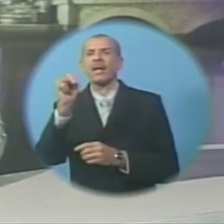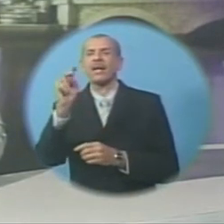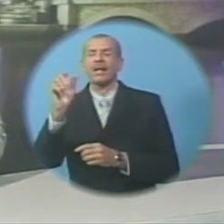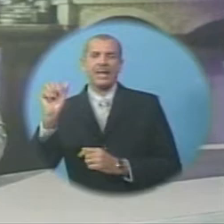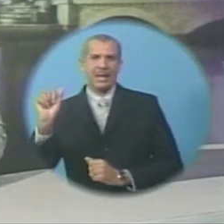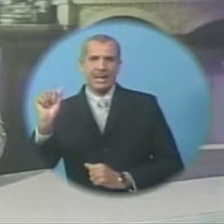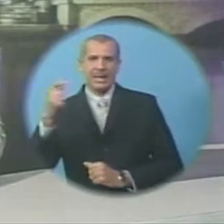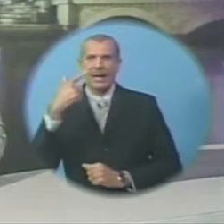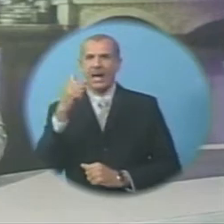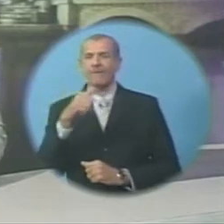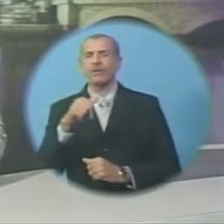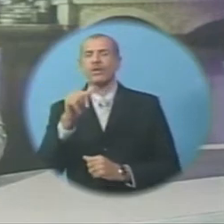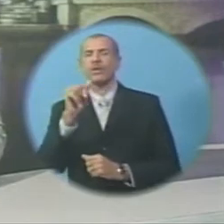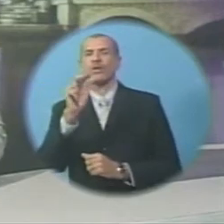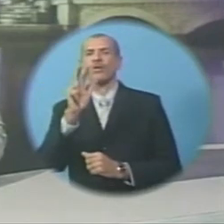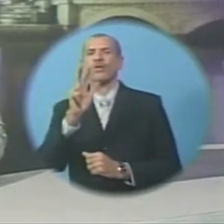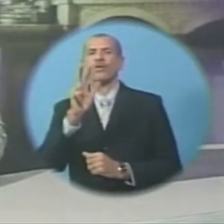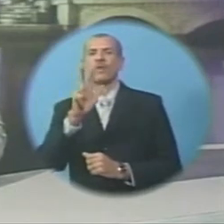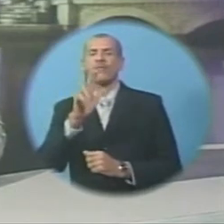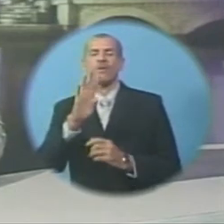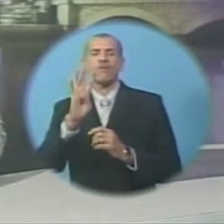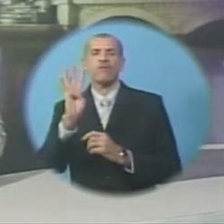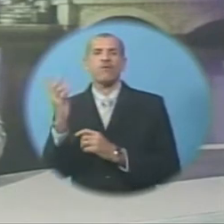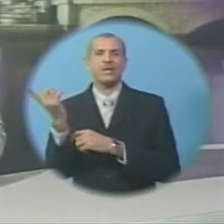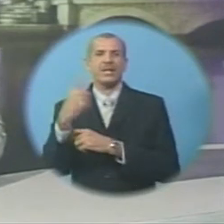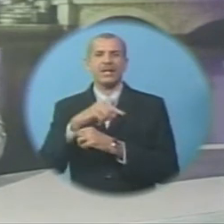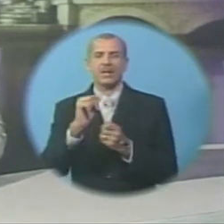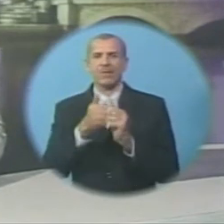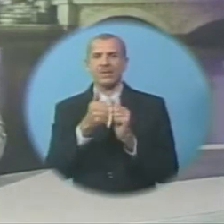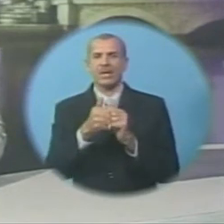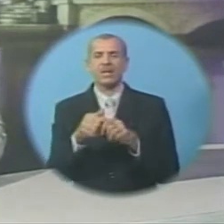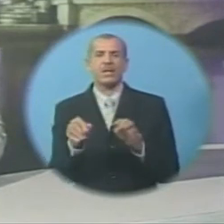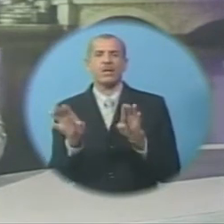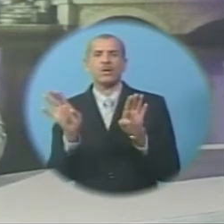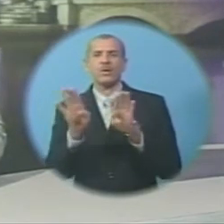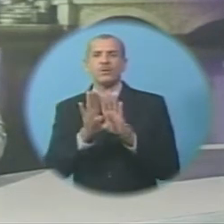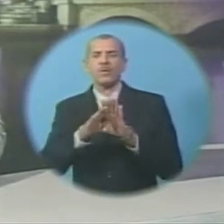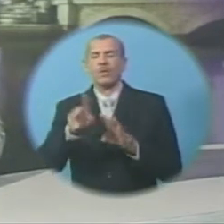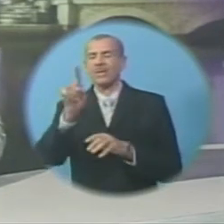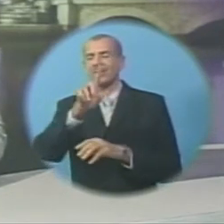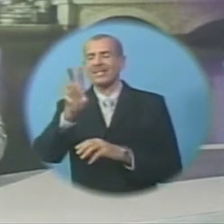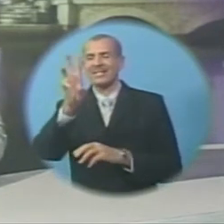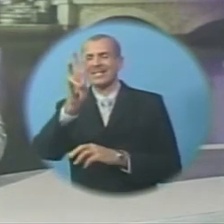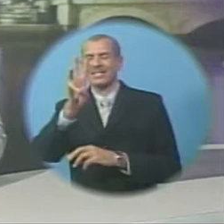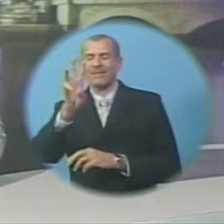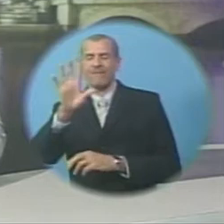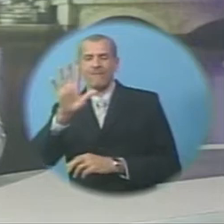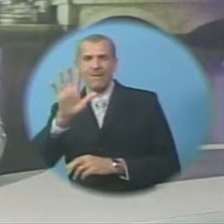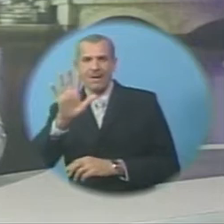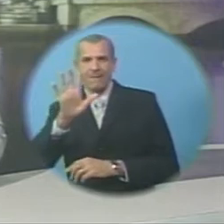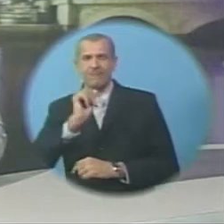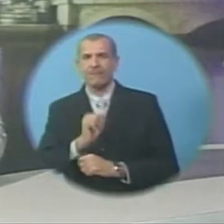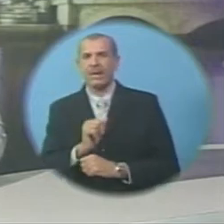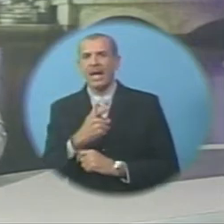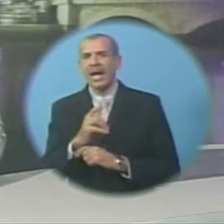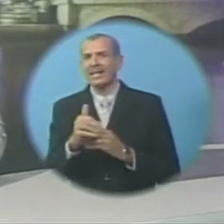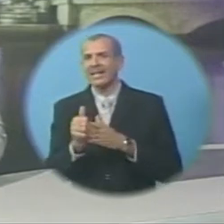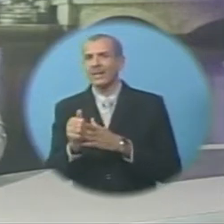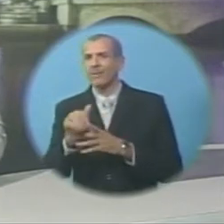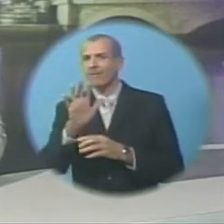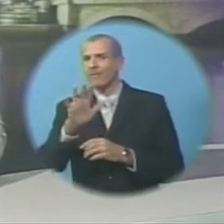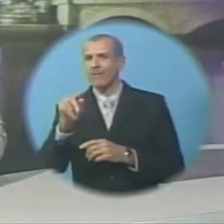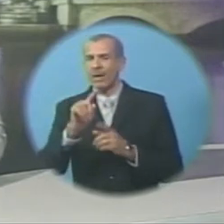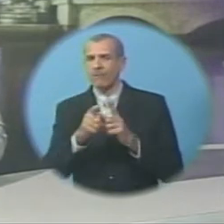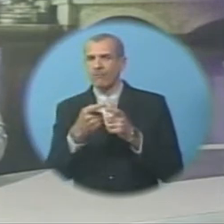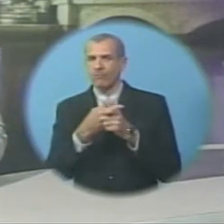3 of the 4-day game. Windies A closed on 165 for 9 at Colombo today. That's a lead of only 55